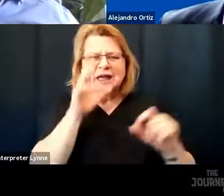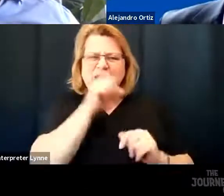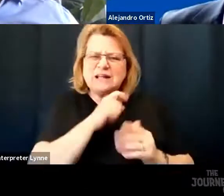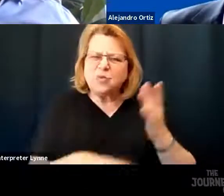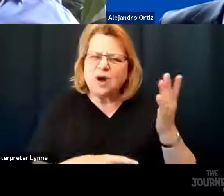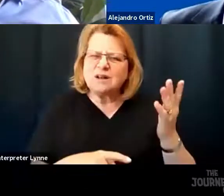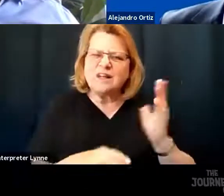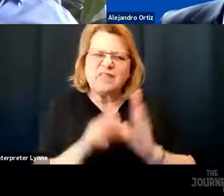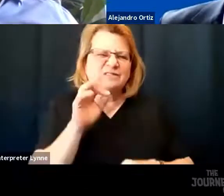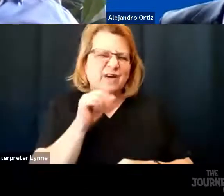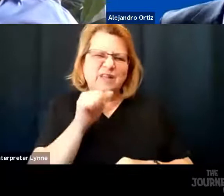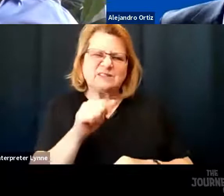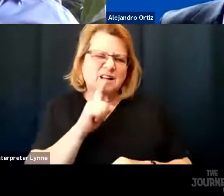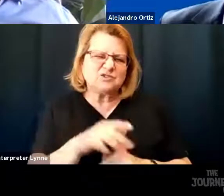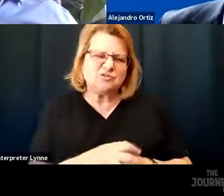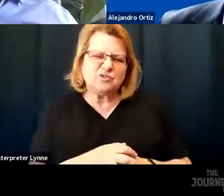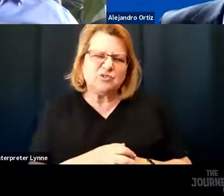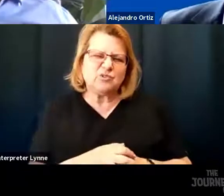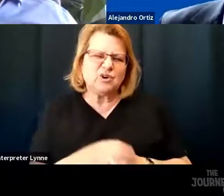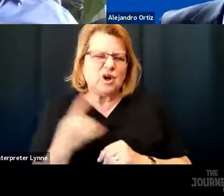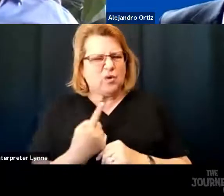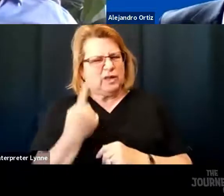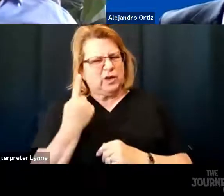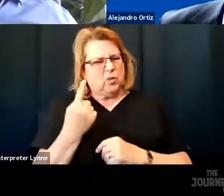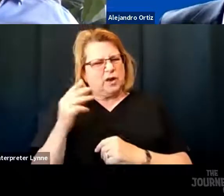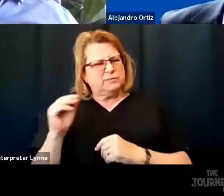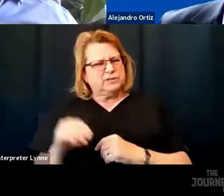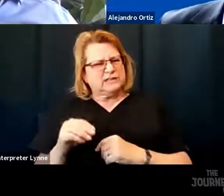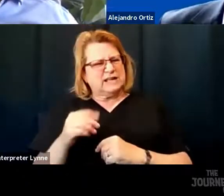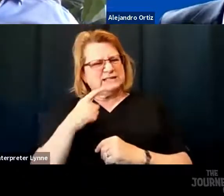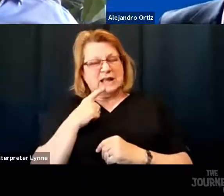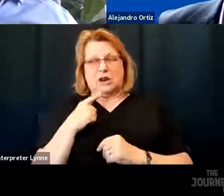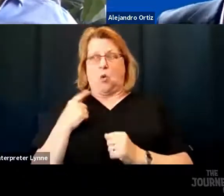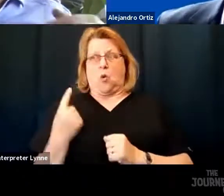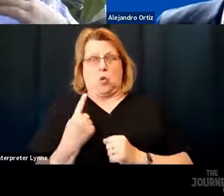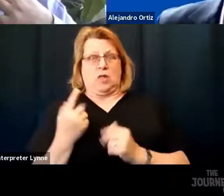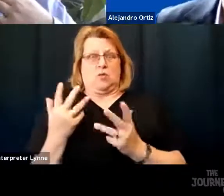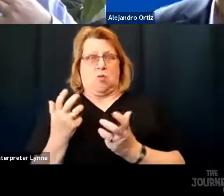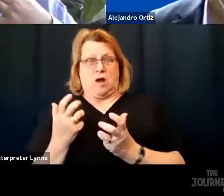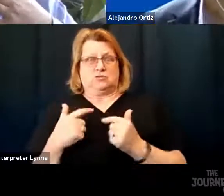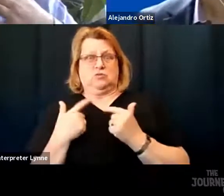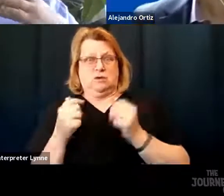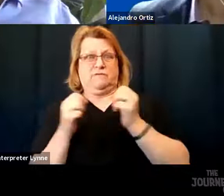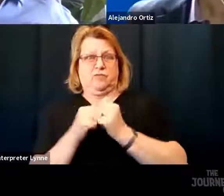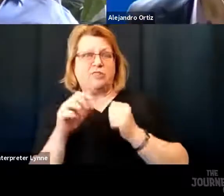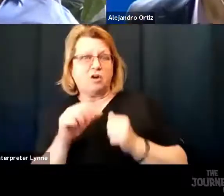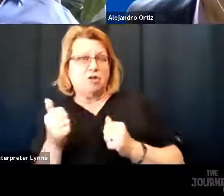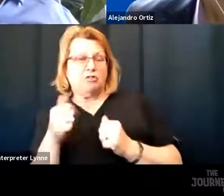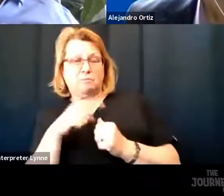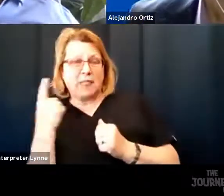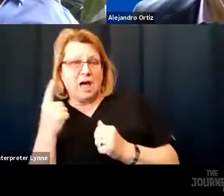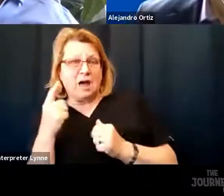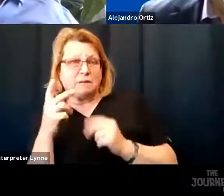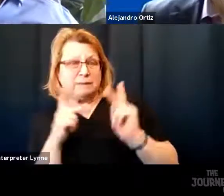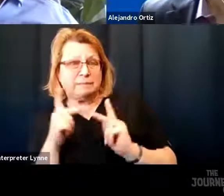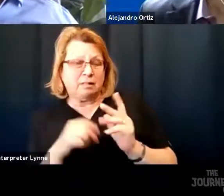true. Only 1% of the respondents said they only wanted to live with other Black people.